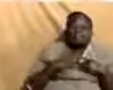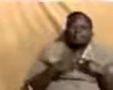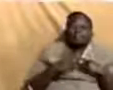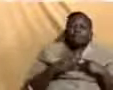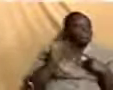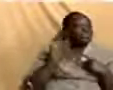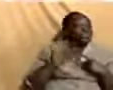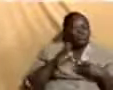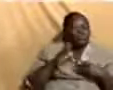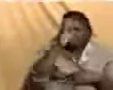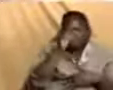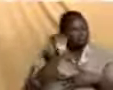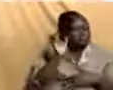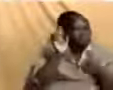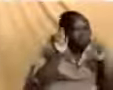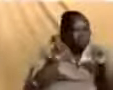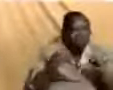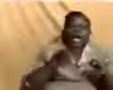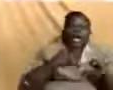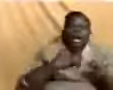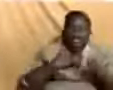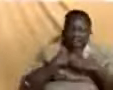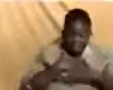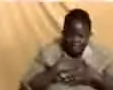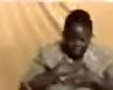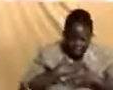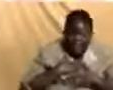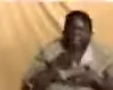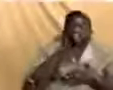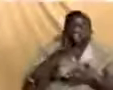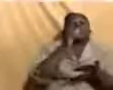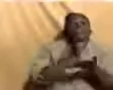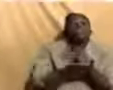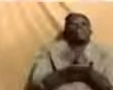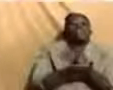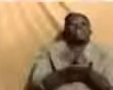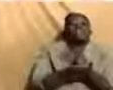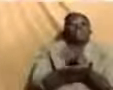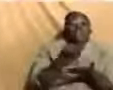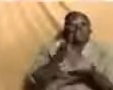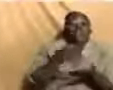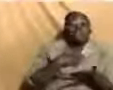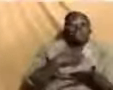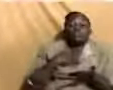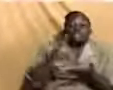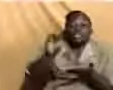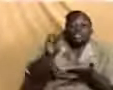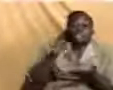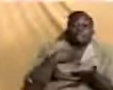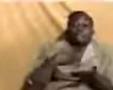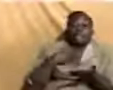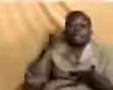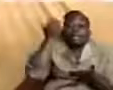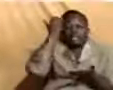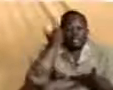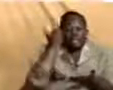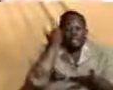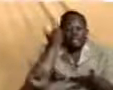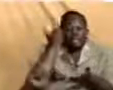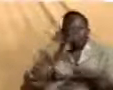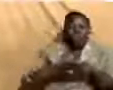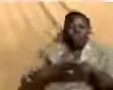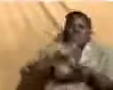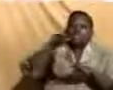the office of the president. No. We respect that particular office. Even if you take my case in 2013, that was before